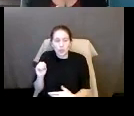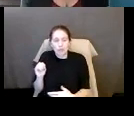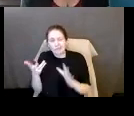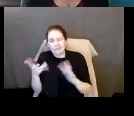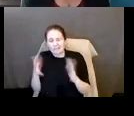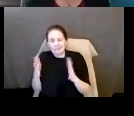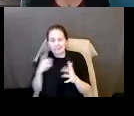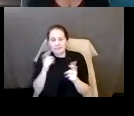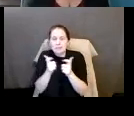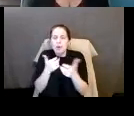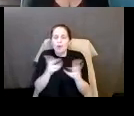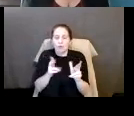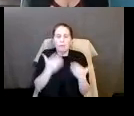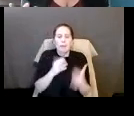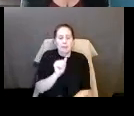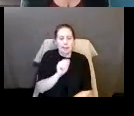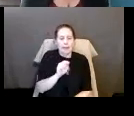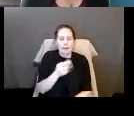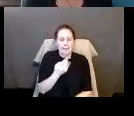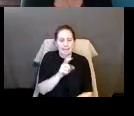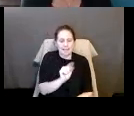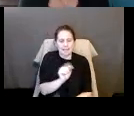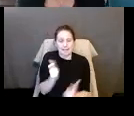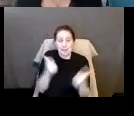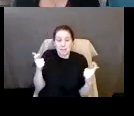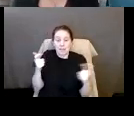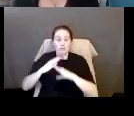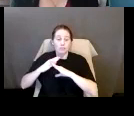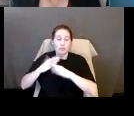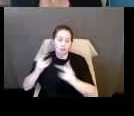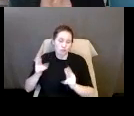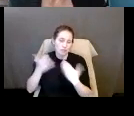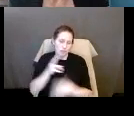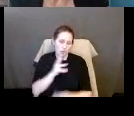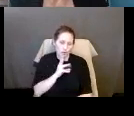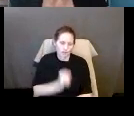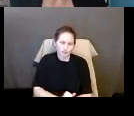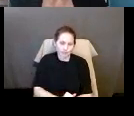The tiny rooms, probably the amethyst, but the larger protected rooms, probably the water.